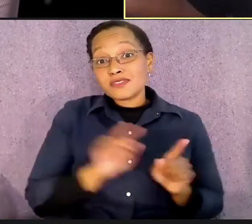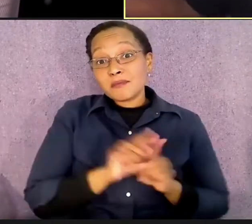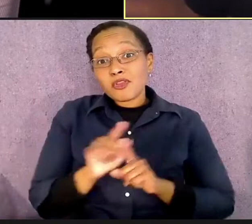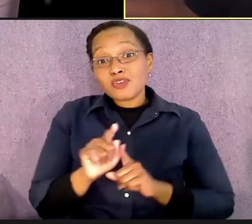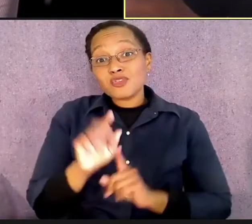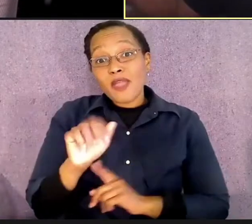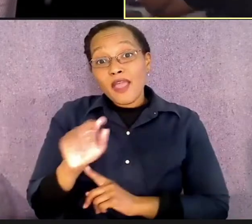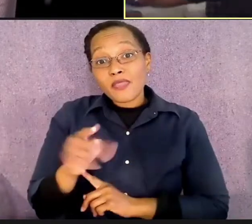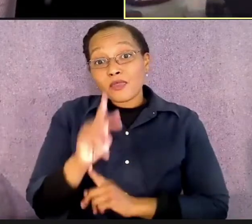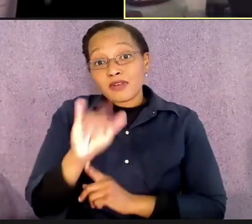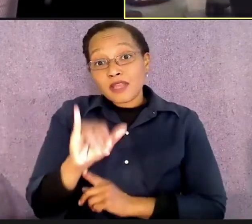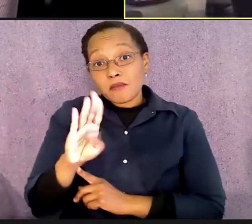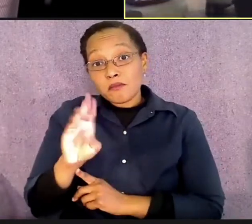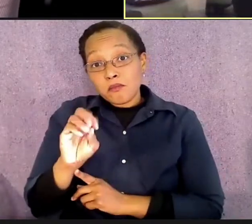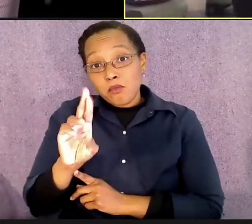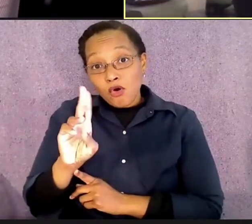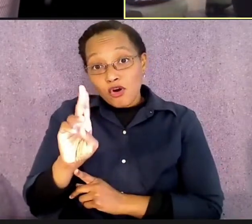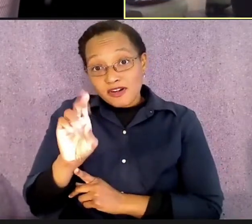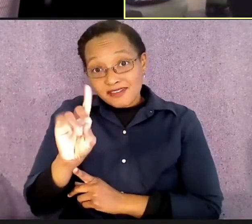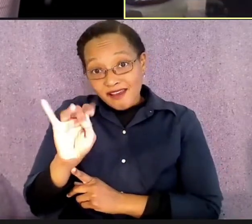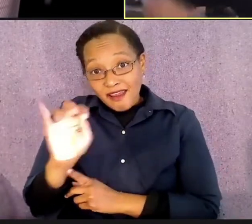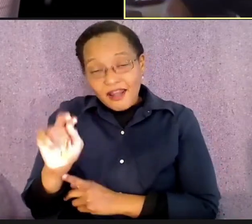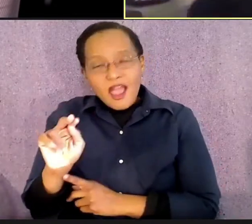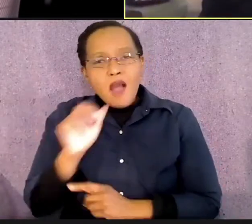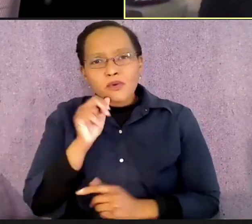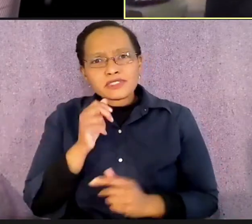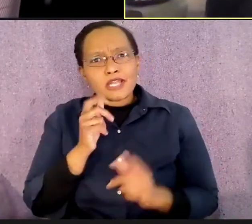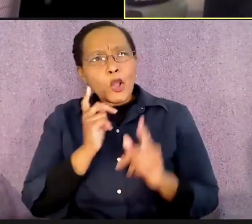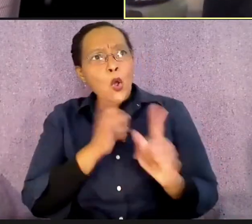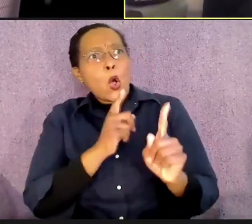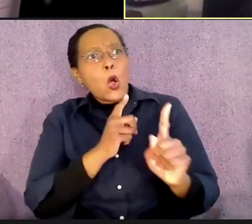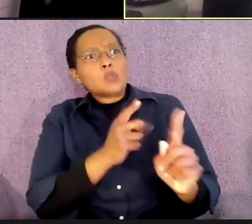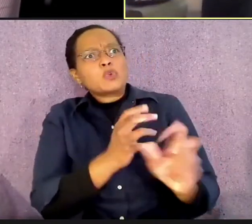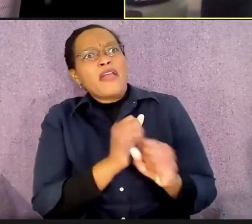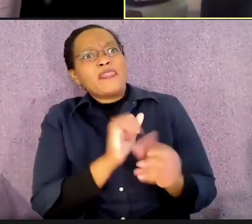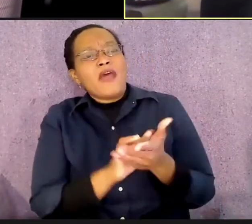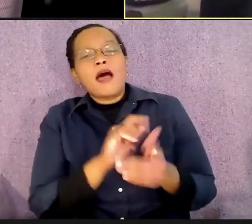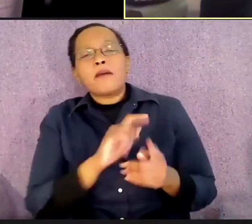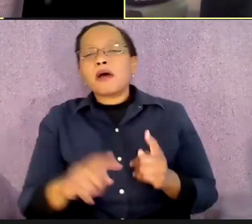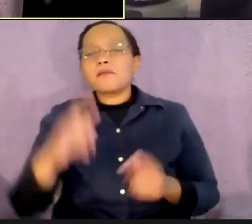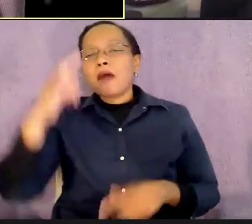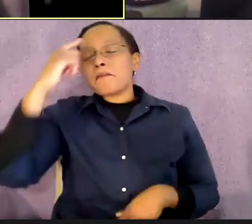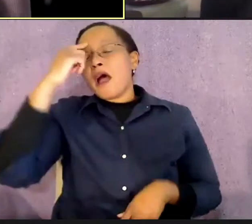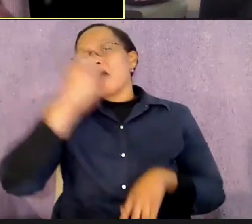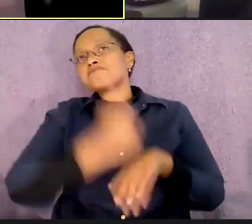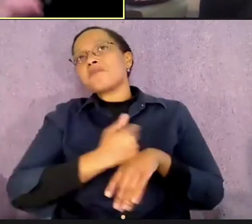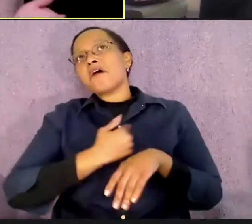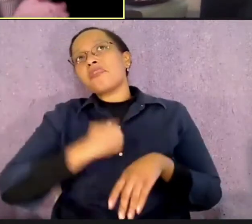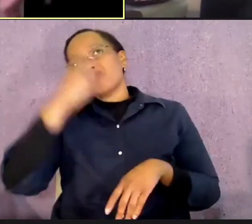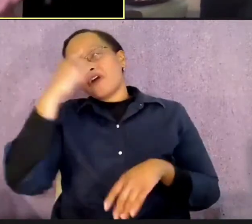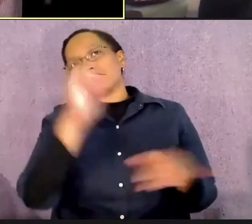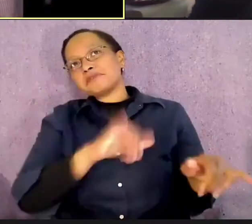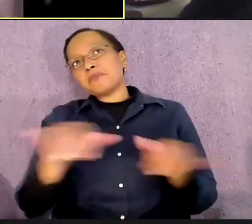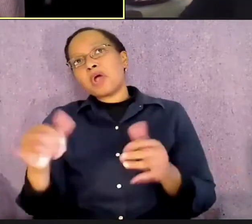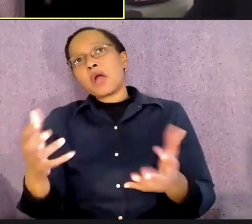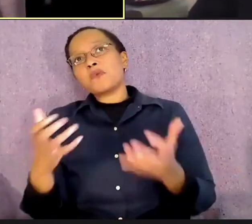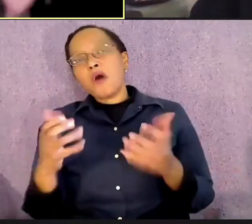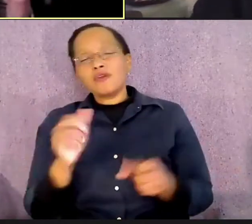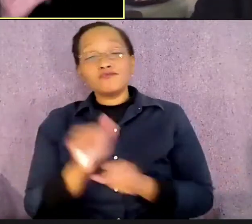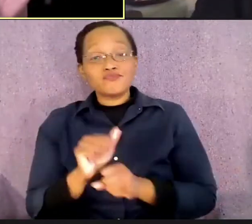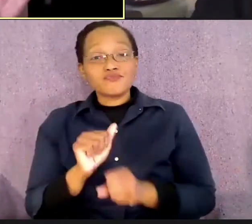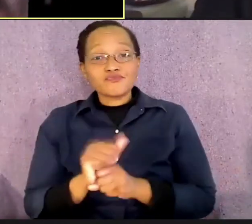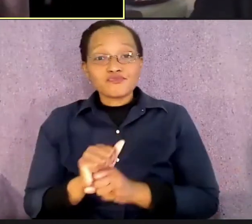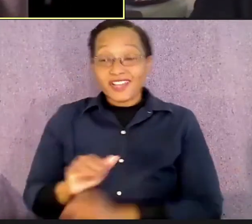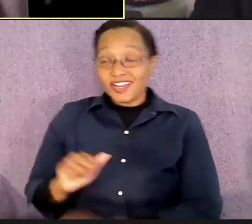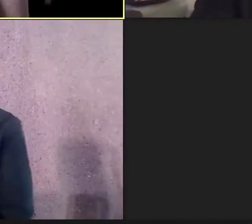trying to get it, but just sort of always having in my head that was a thing that I thought I wanted to do. And that's amazing too, and I'm so glad that you have it